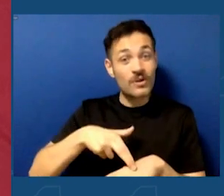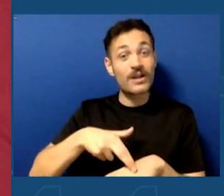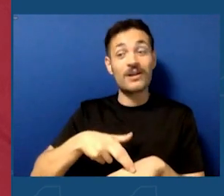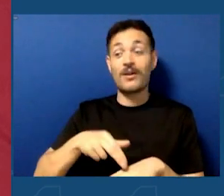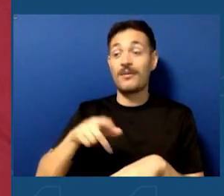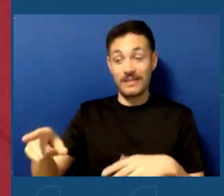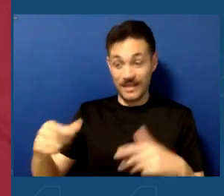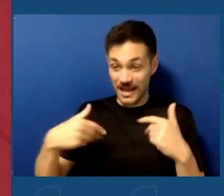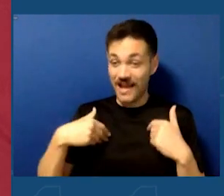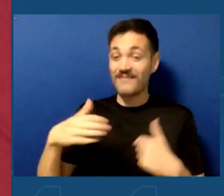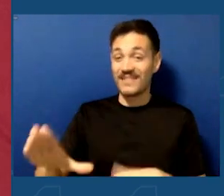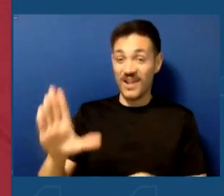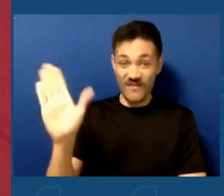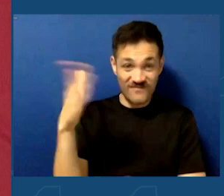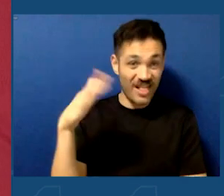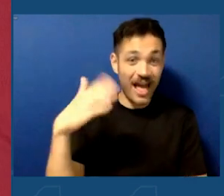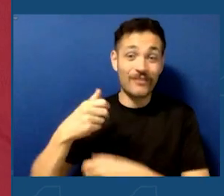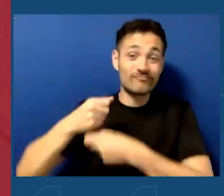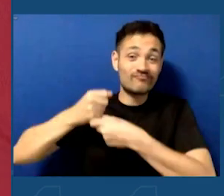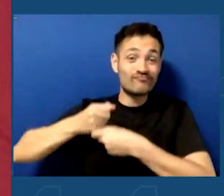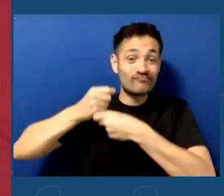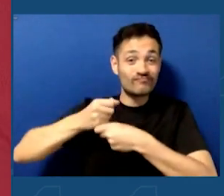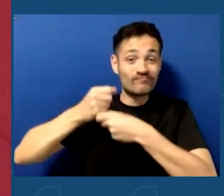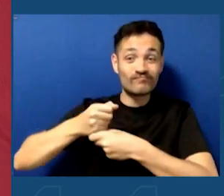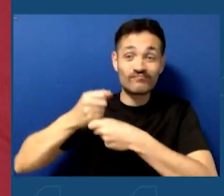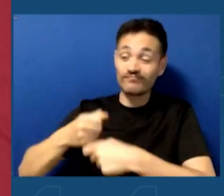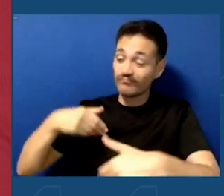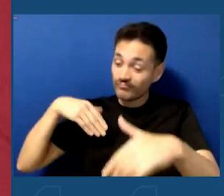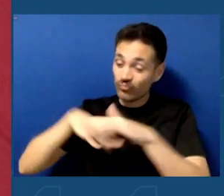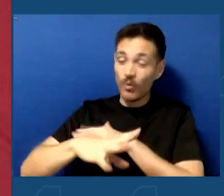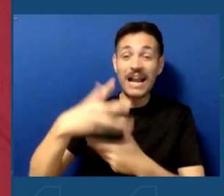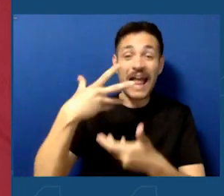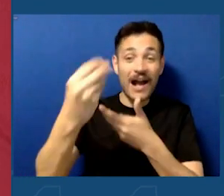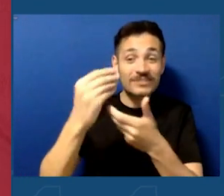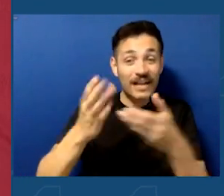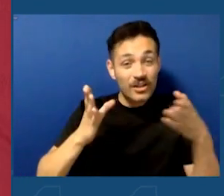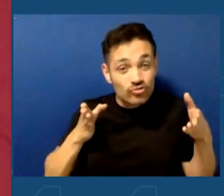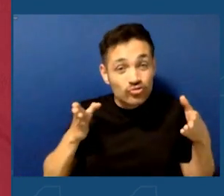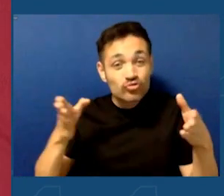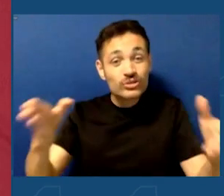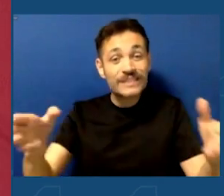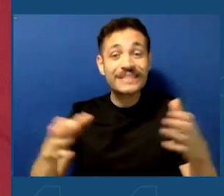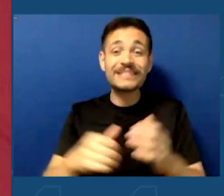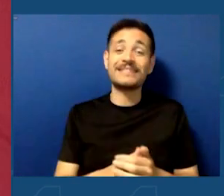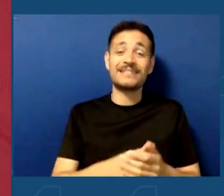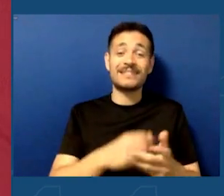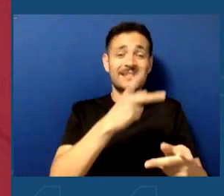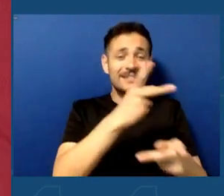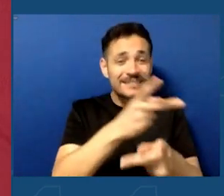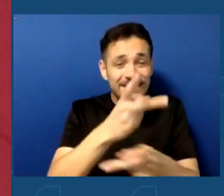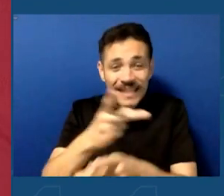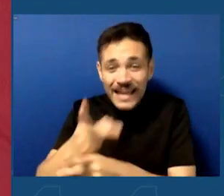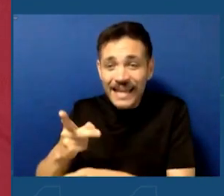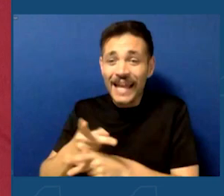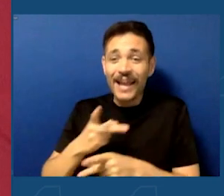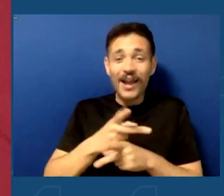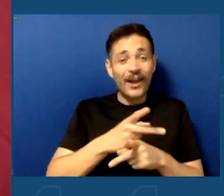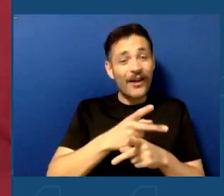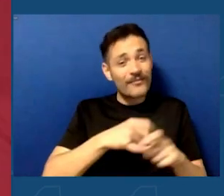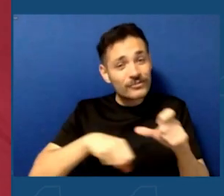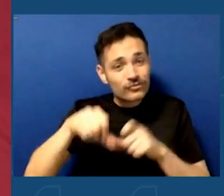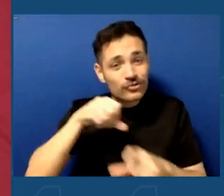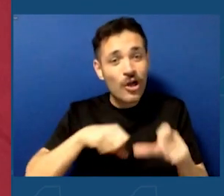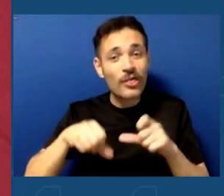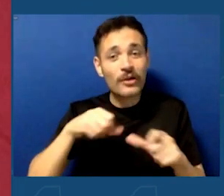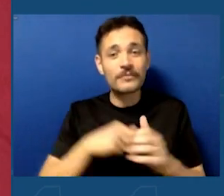flag, got into the streets, took care of everyone and their neighbors, and that is who we are.